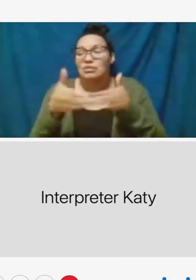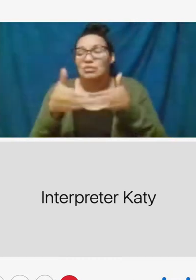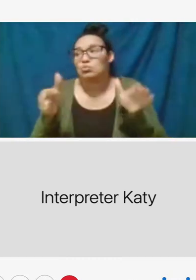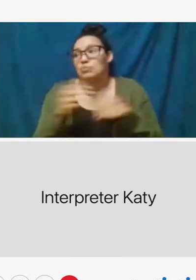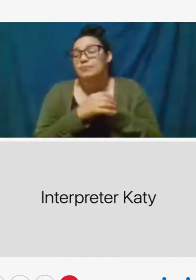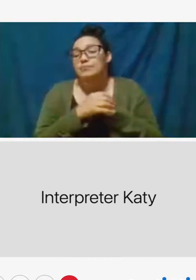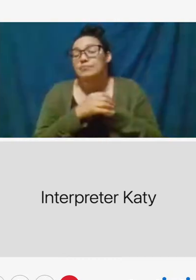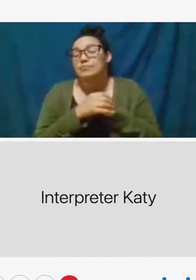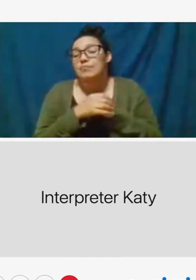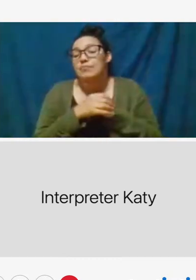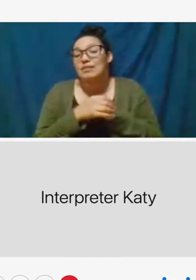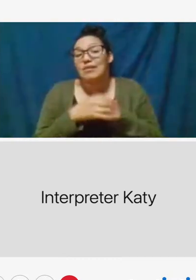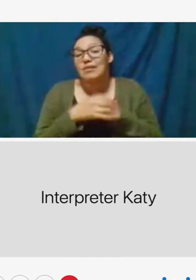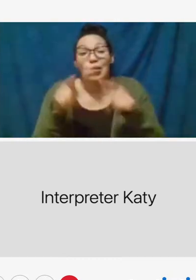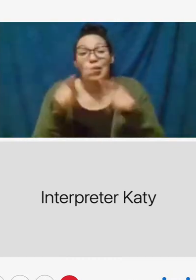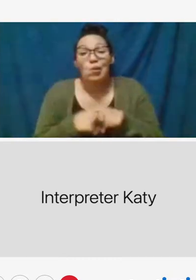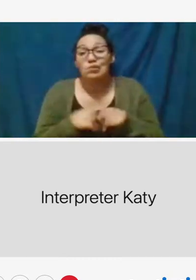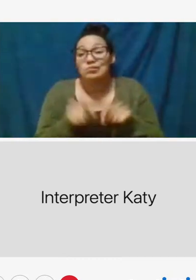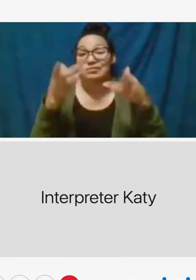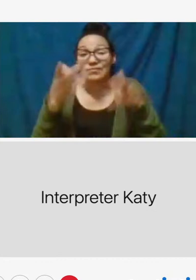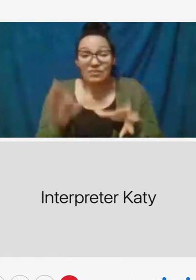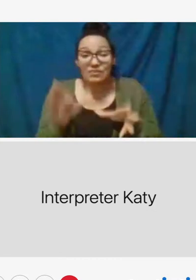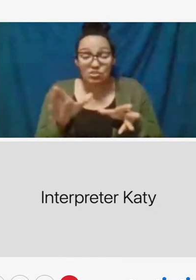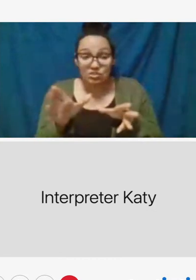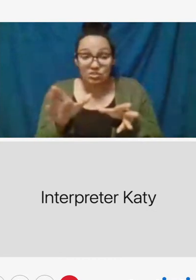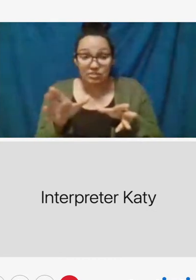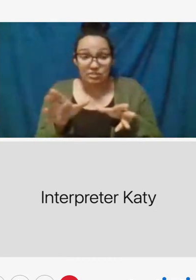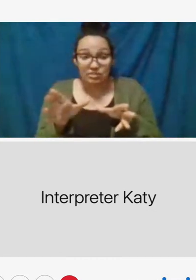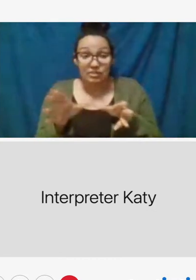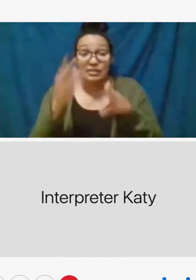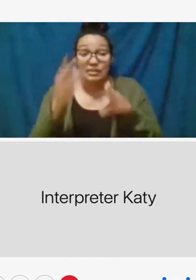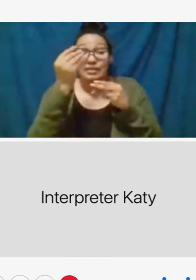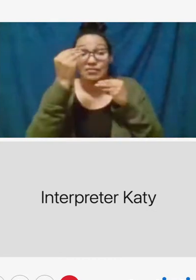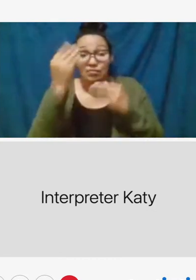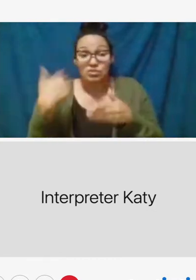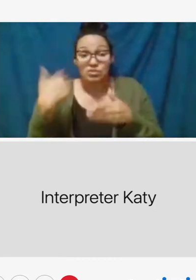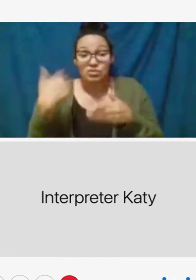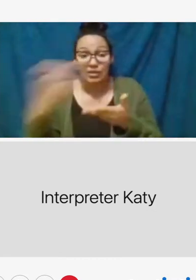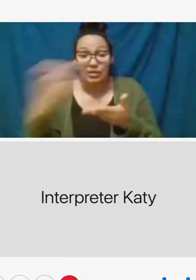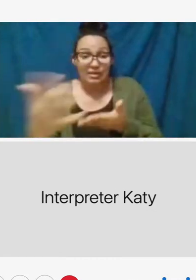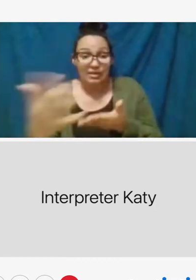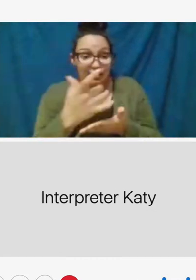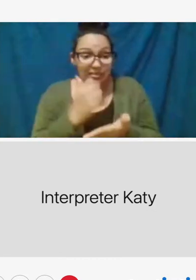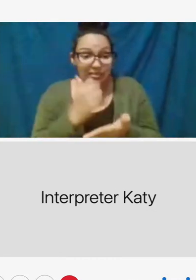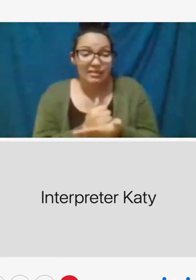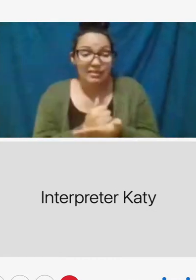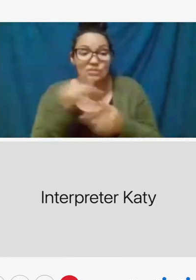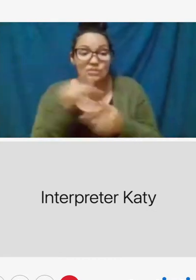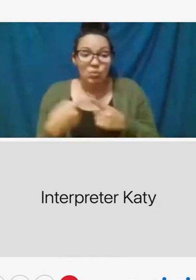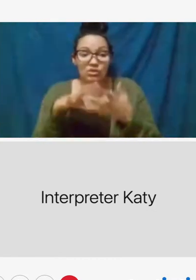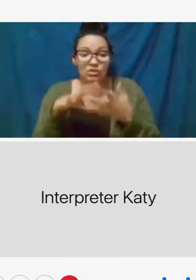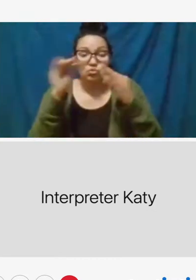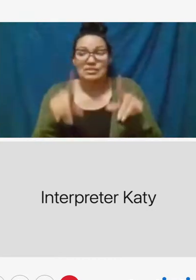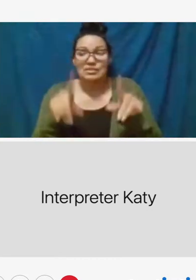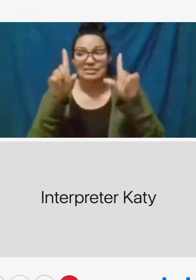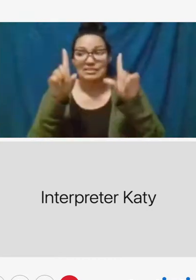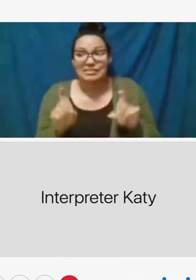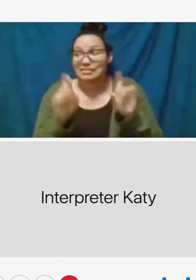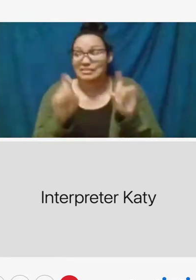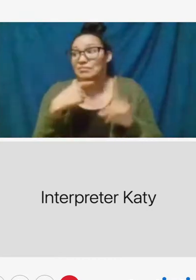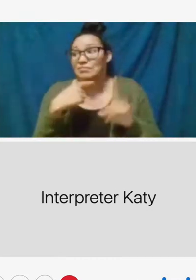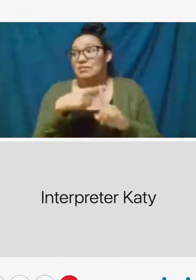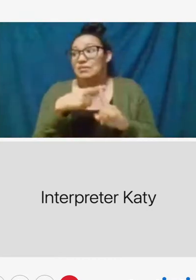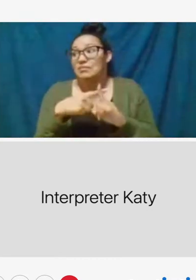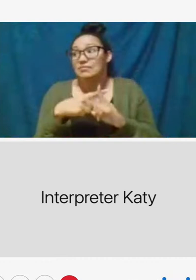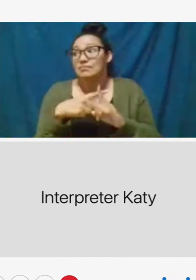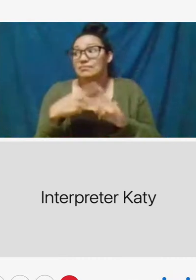completing the laser fish which is the information that we collect when someone is a student test positive uh and then even trying to get